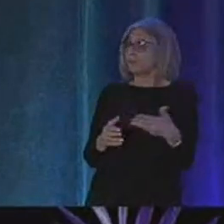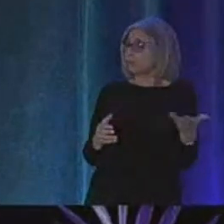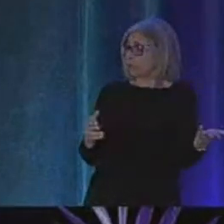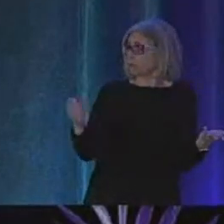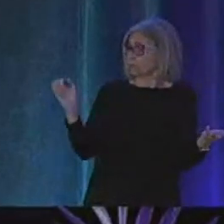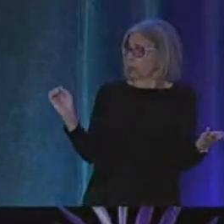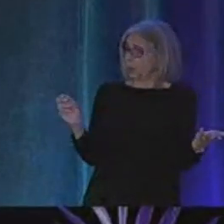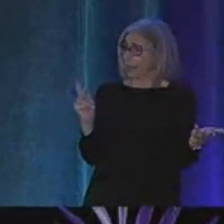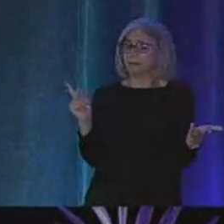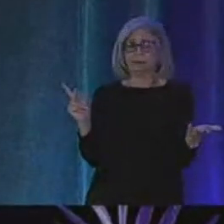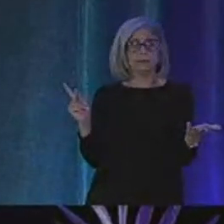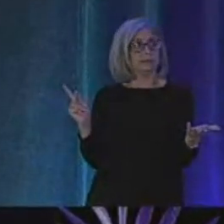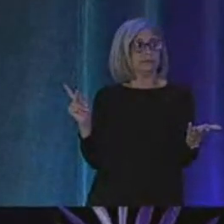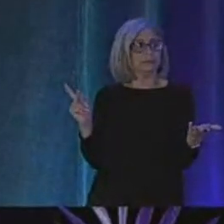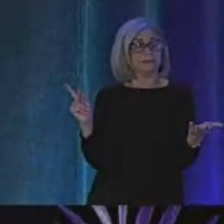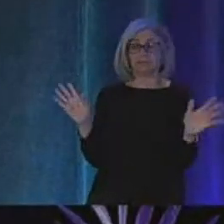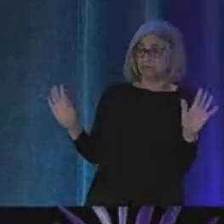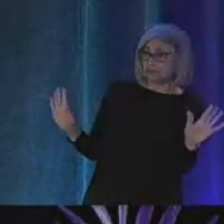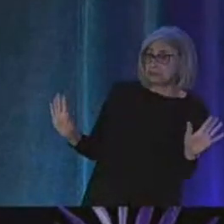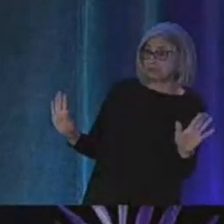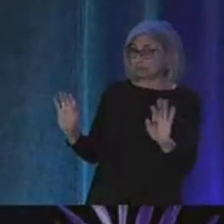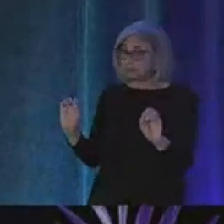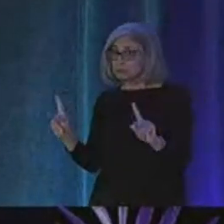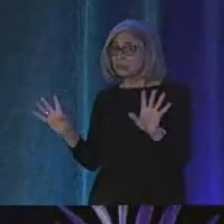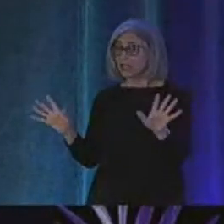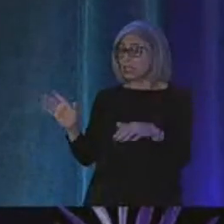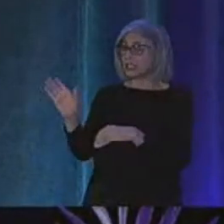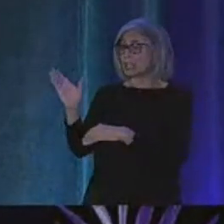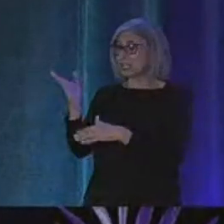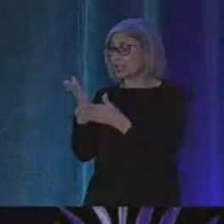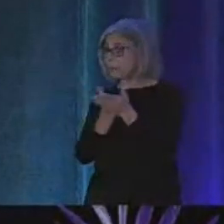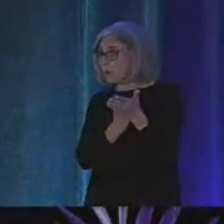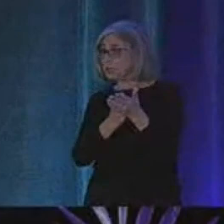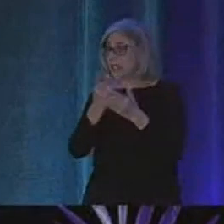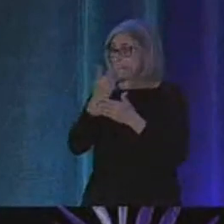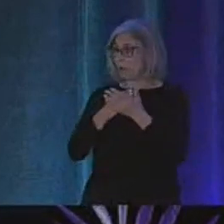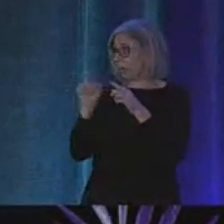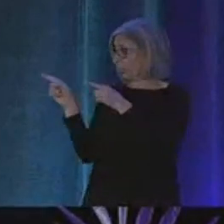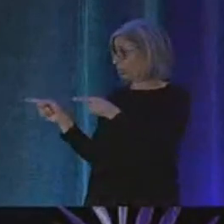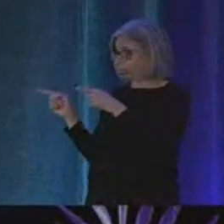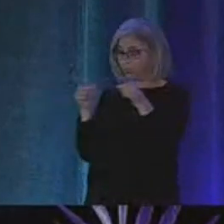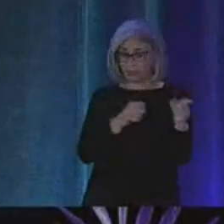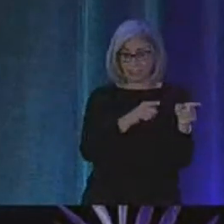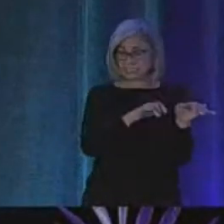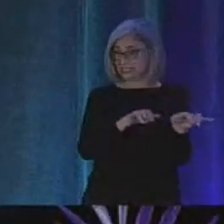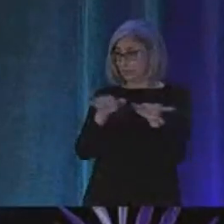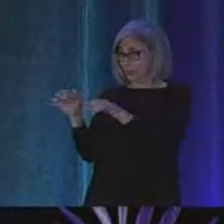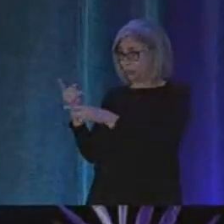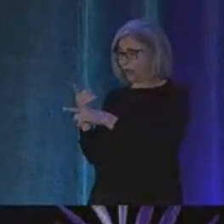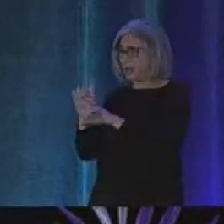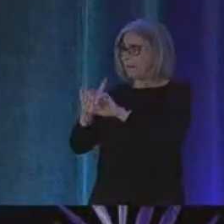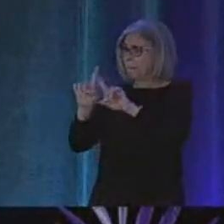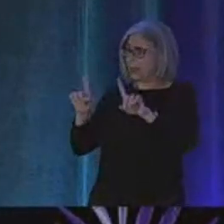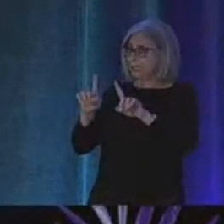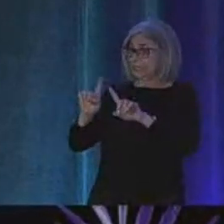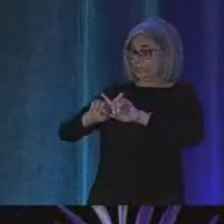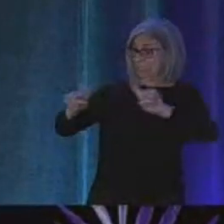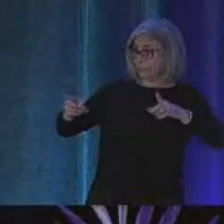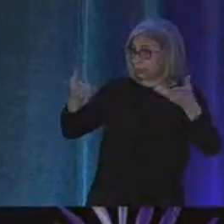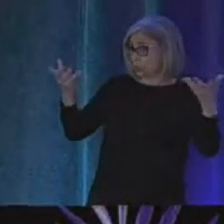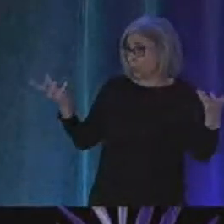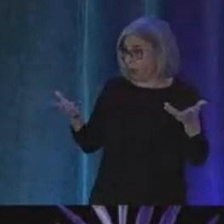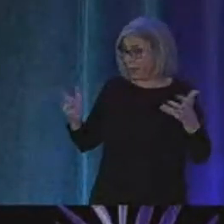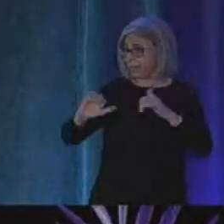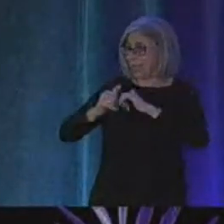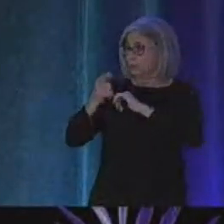Okay, so that wasn't too bad, right? Like components on both sides, pretty similar. But one of the biggest differences in how